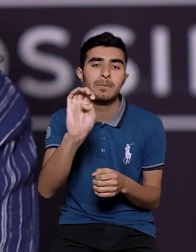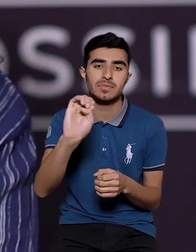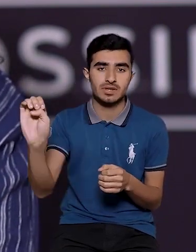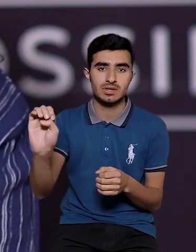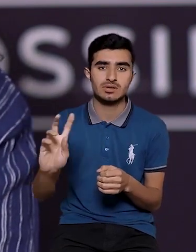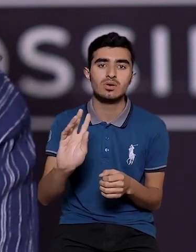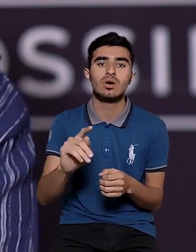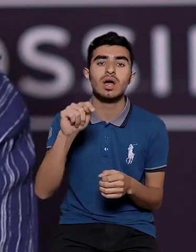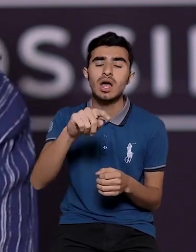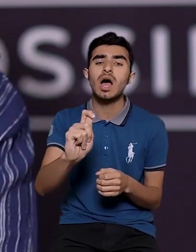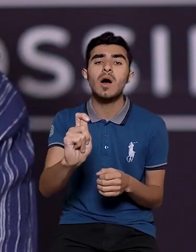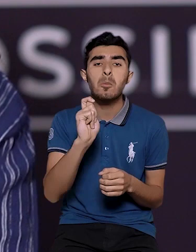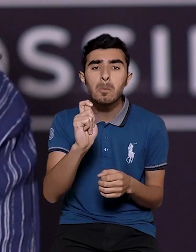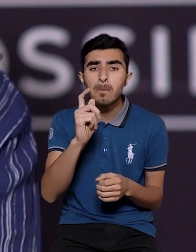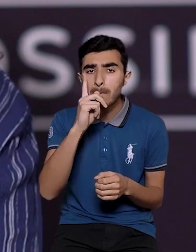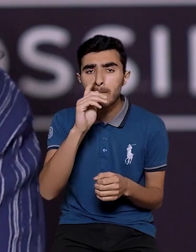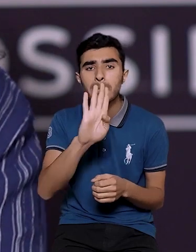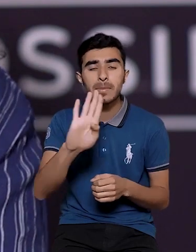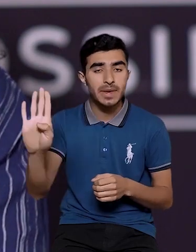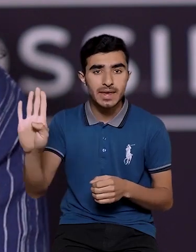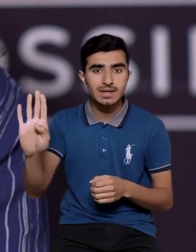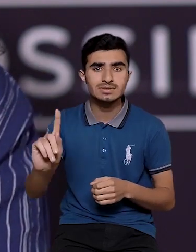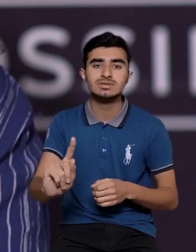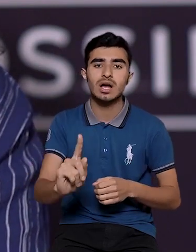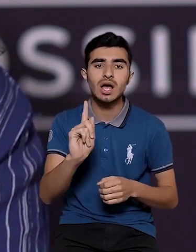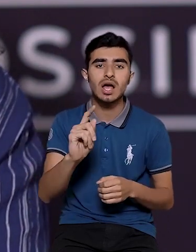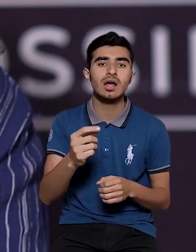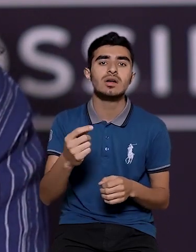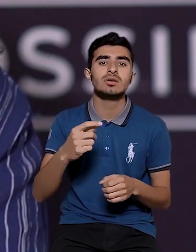bees are female worker bees.